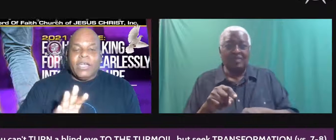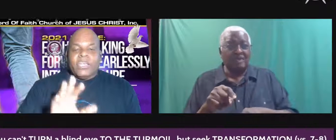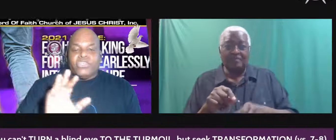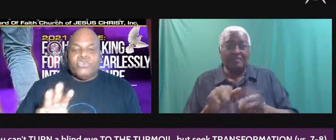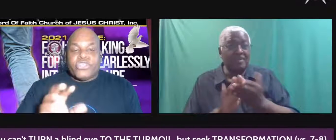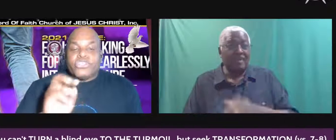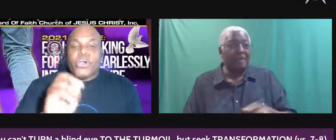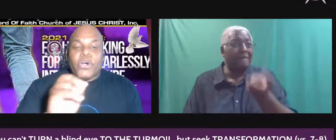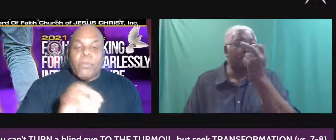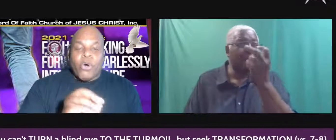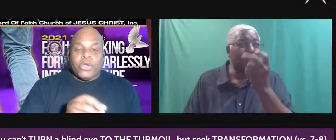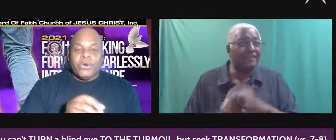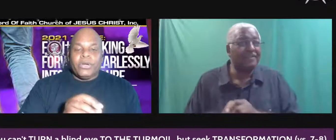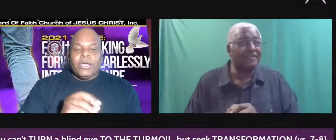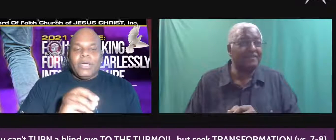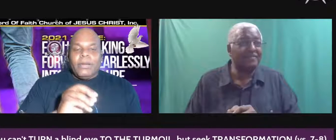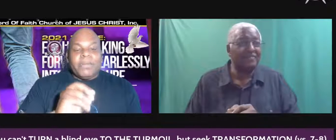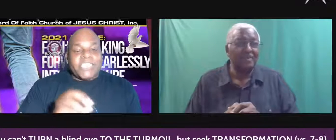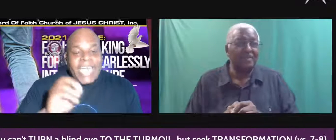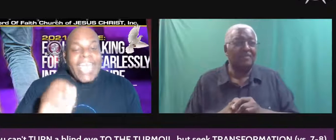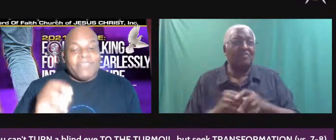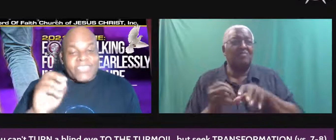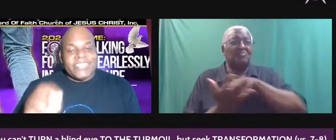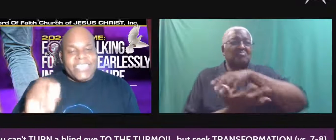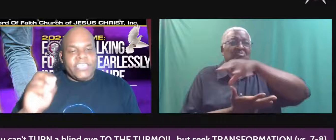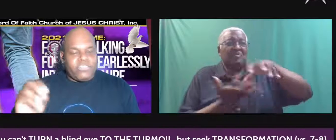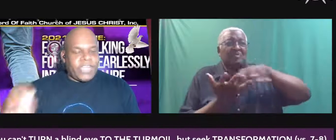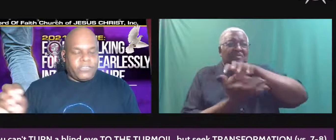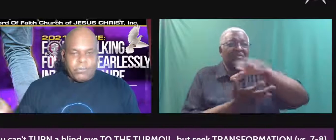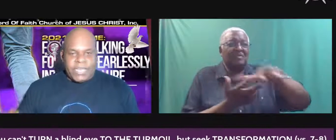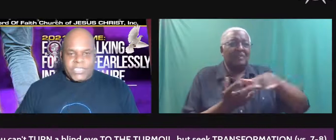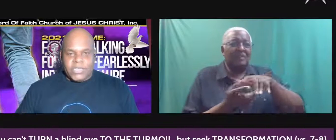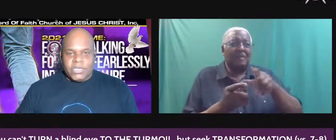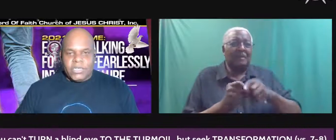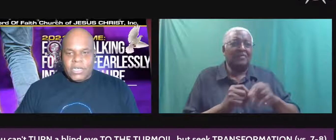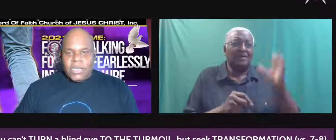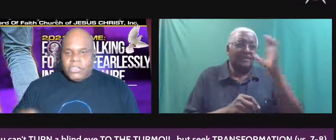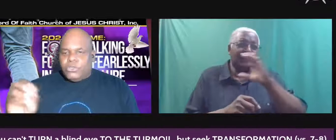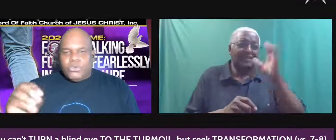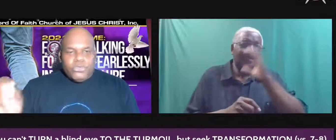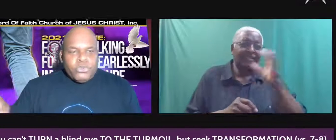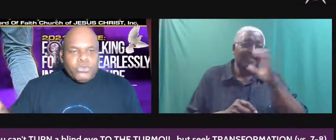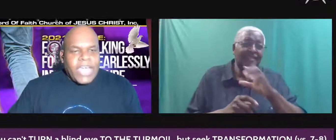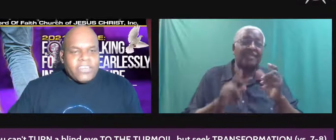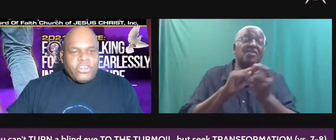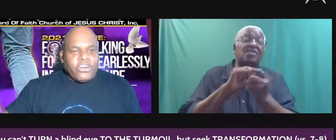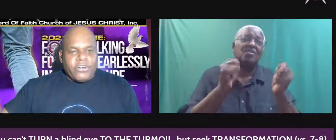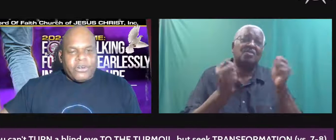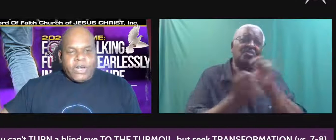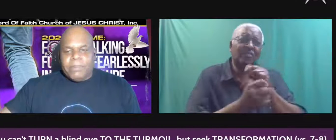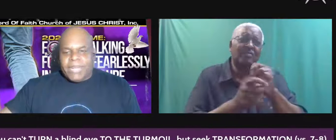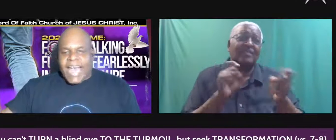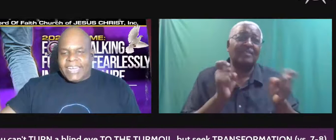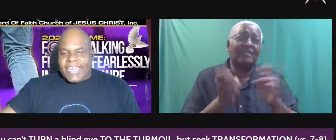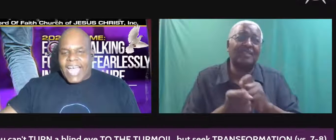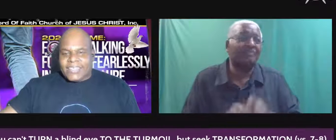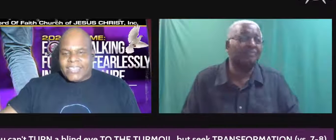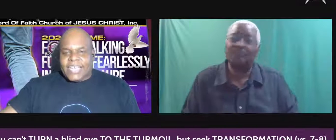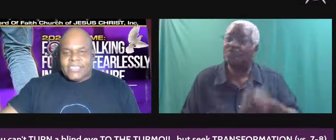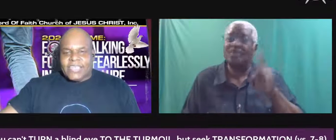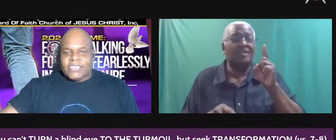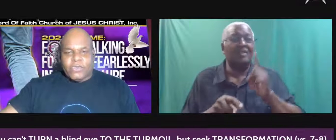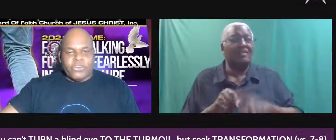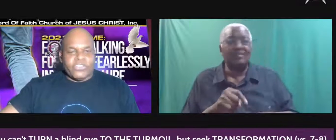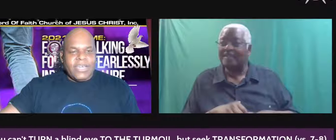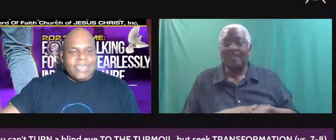eye to the turmoil, but you have to seek transformation. You can't turn a blind eye.